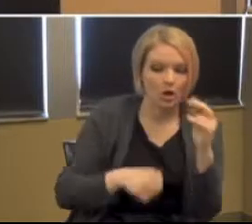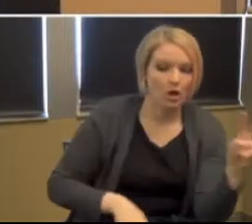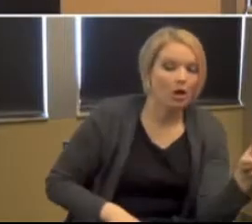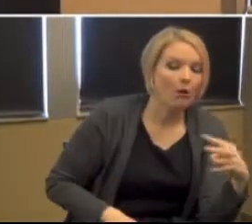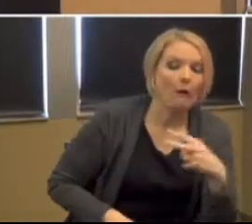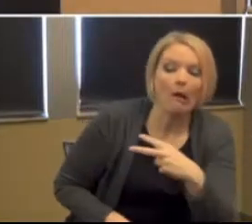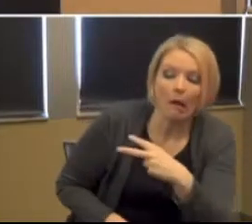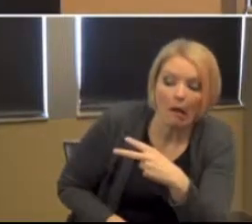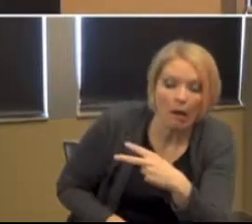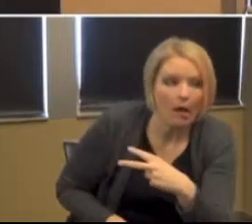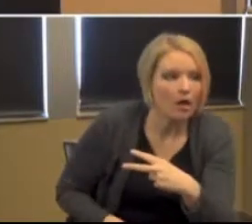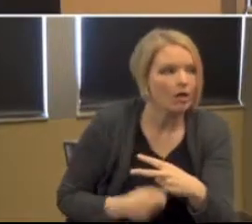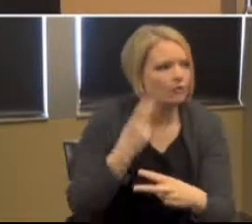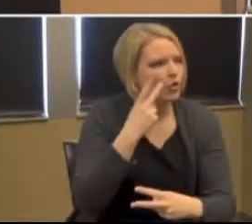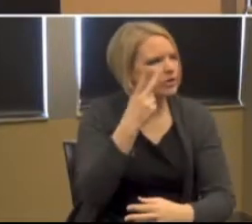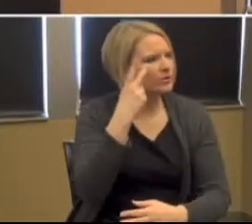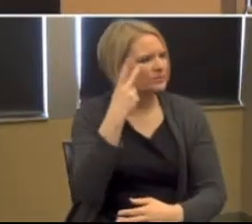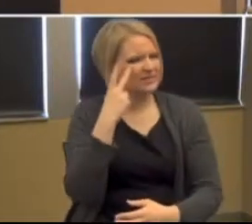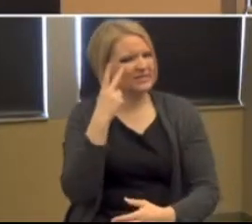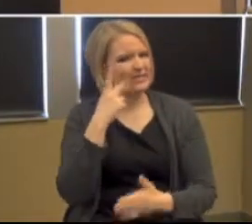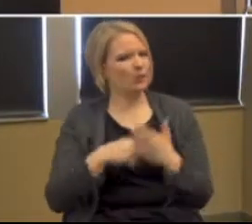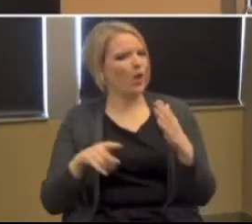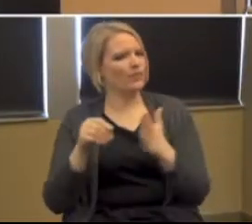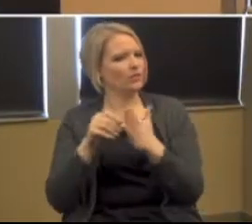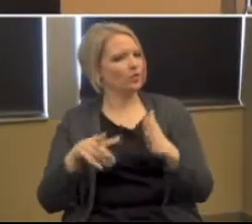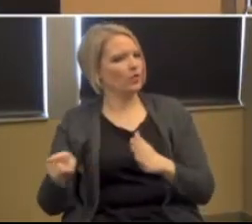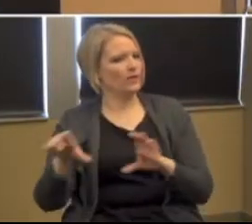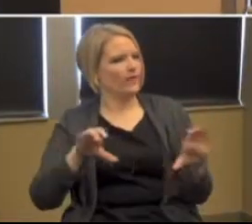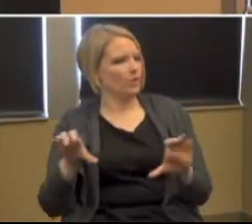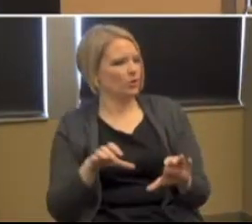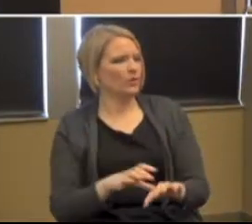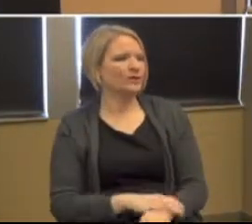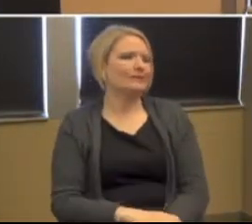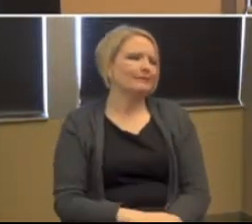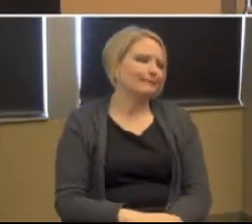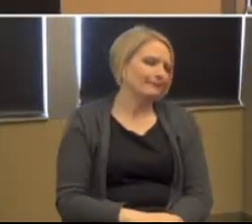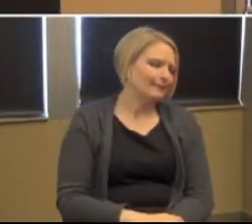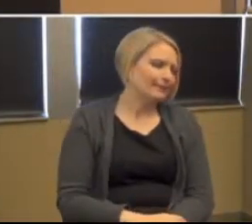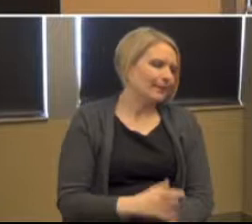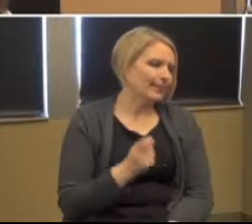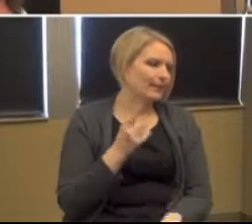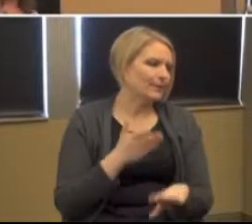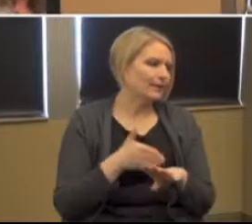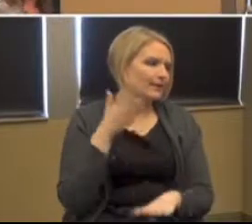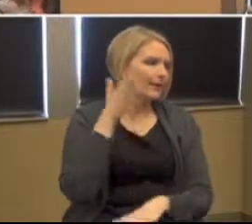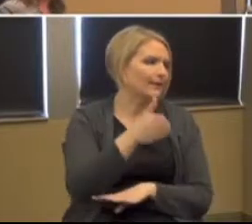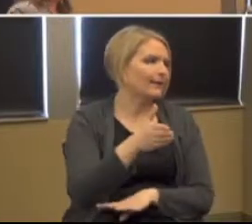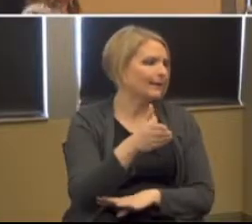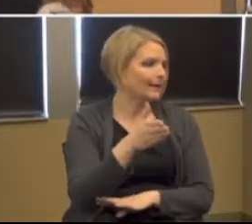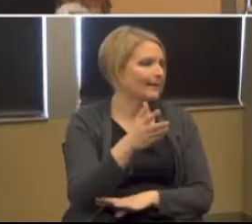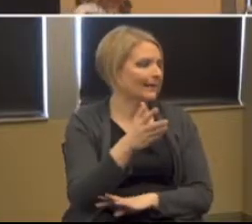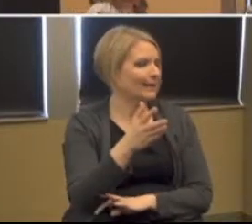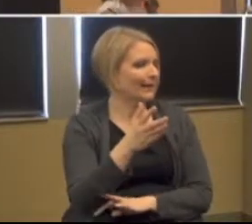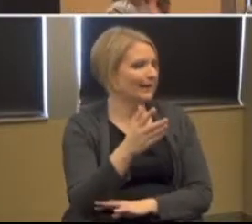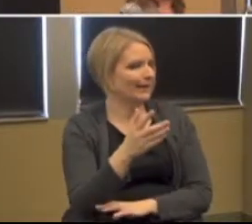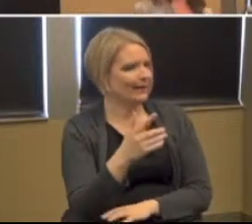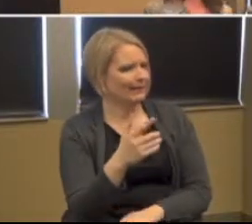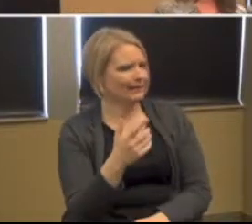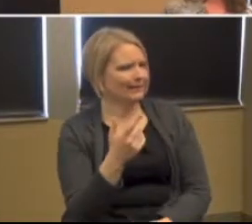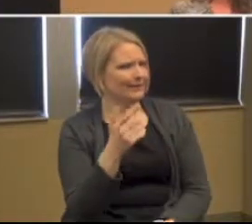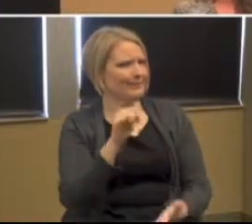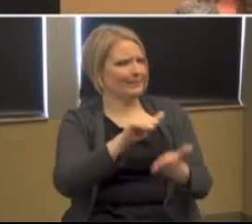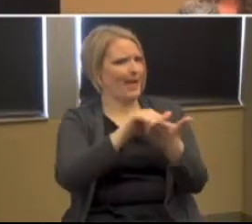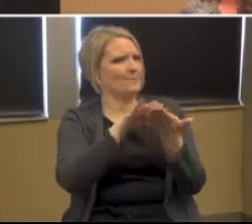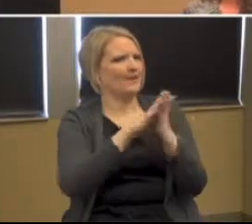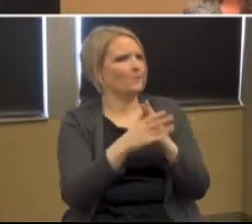had to peek in to see what it was that he was actually doing in there. And so we actually had created probably more of